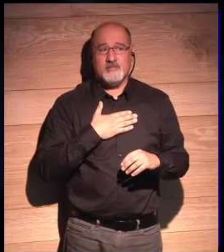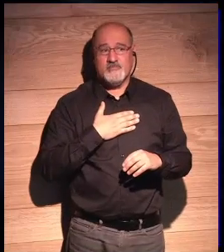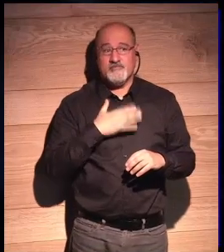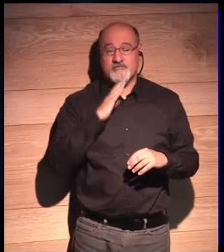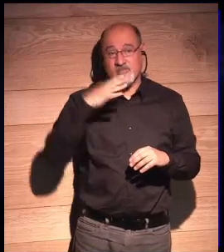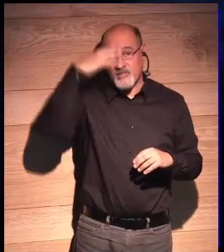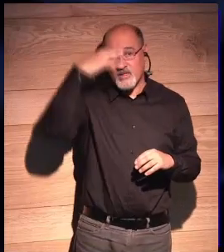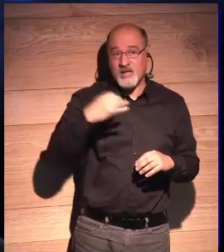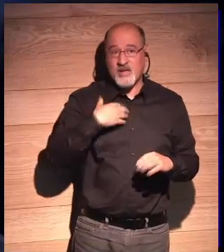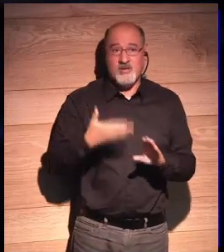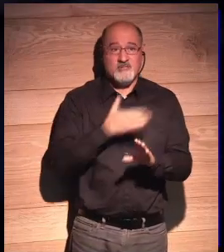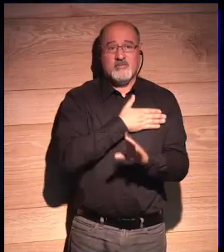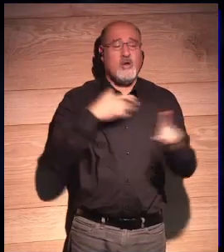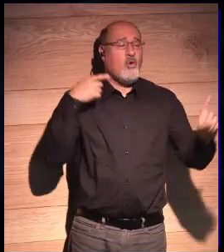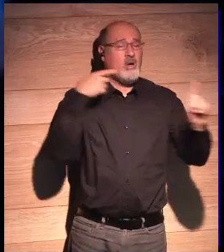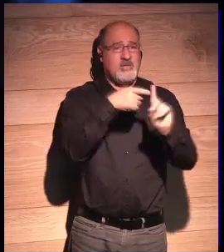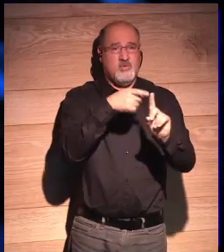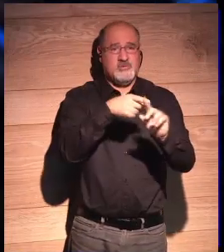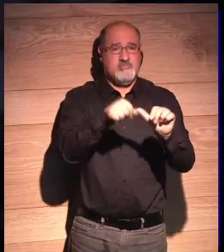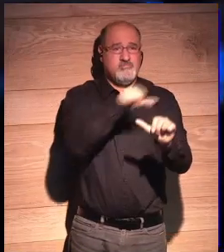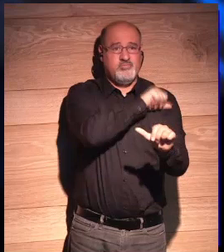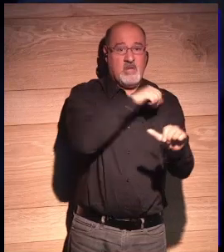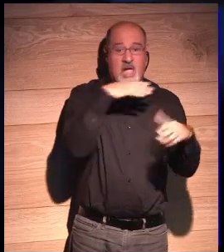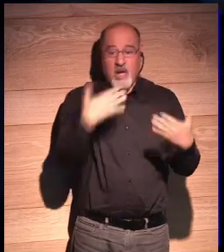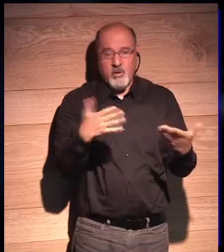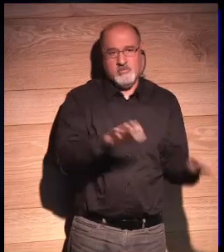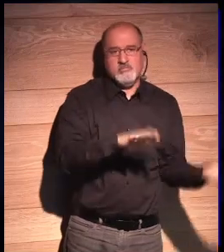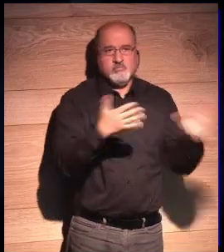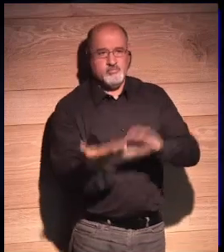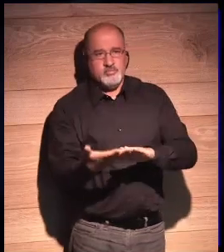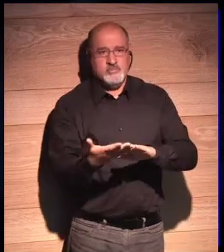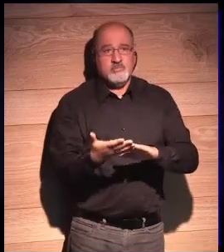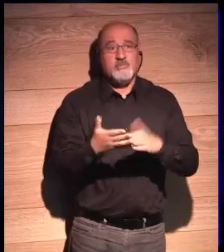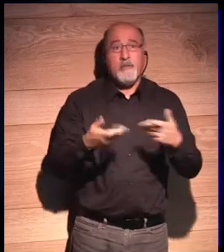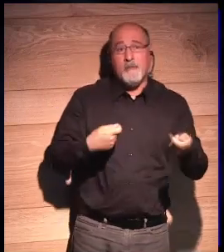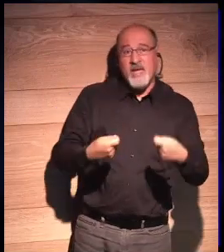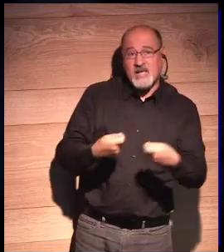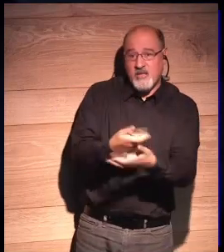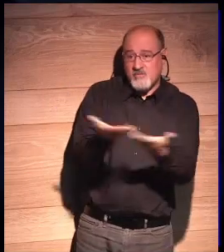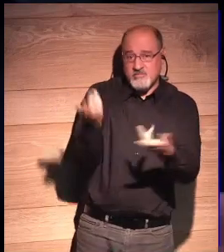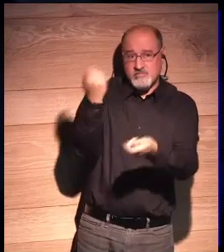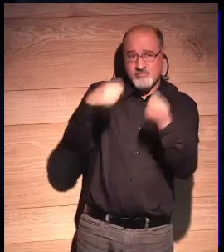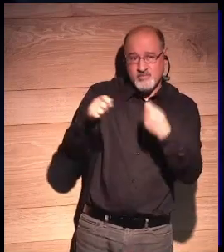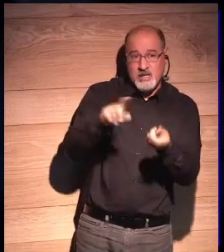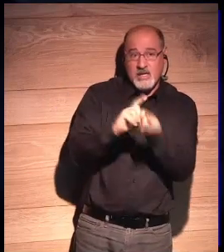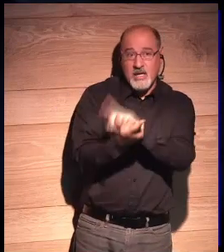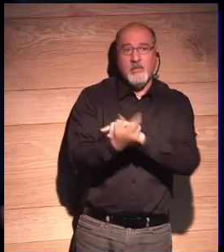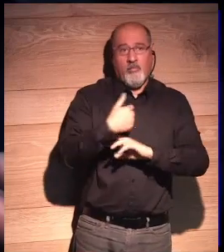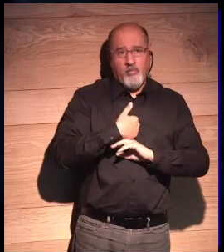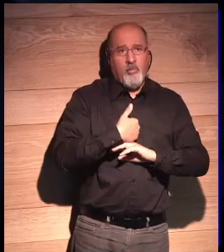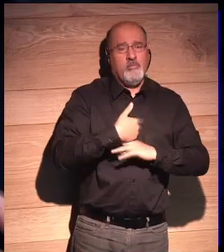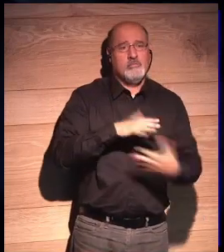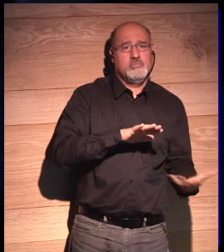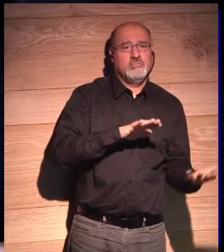same time the whole kind of marketplace changed. You know, for a long time I really liked the idea of being limited,